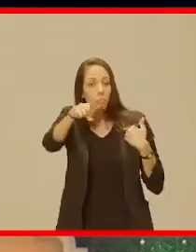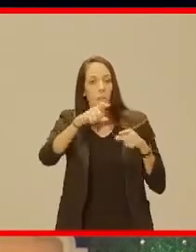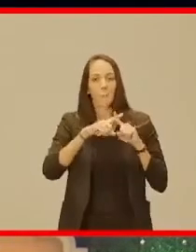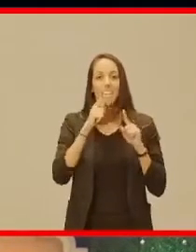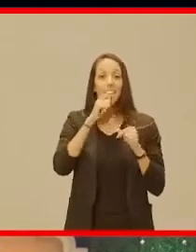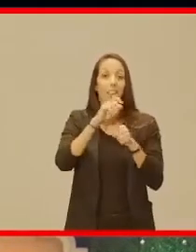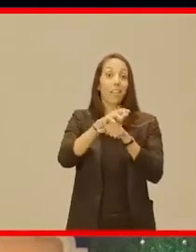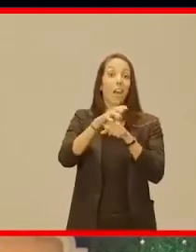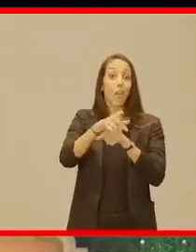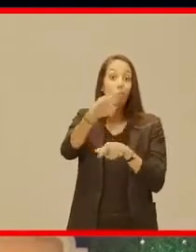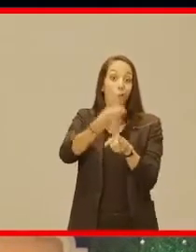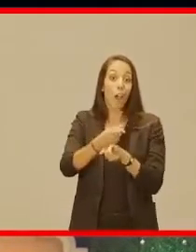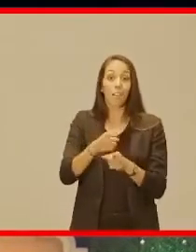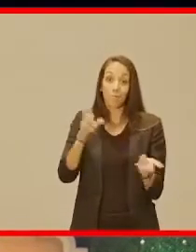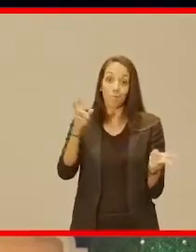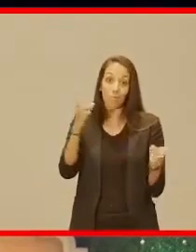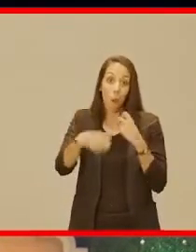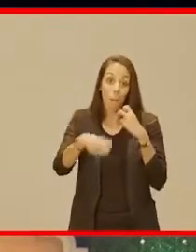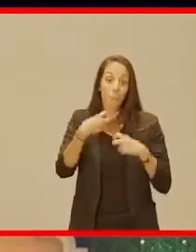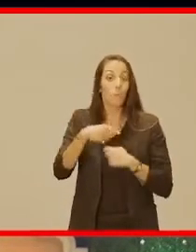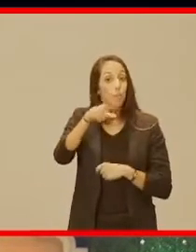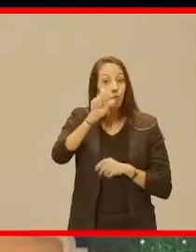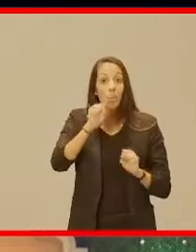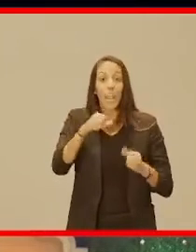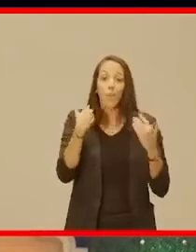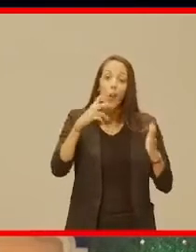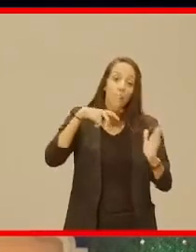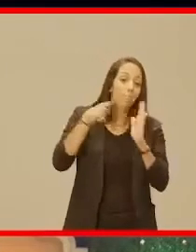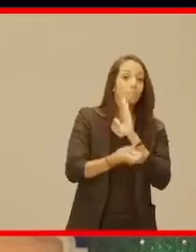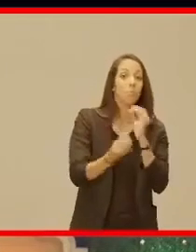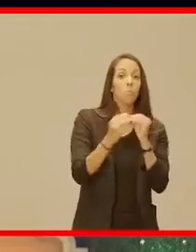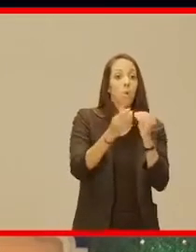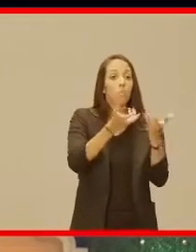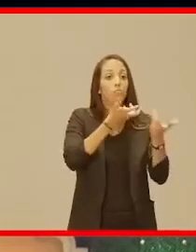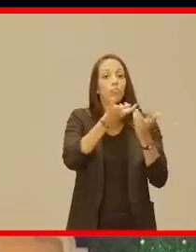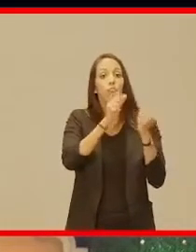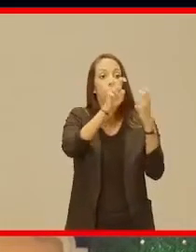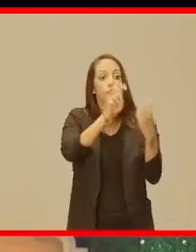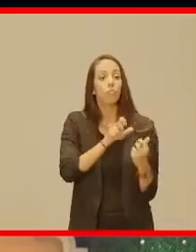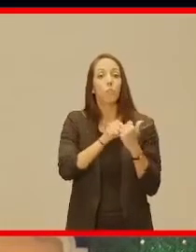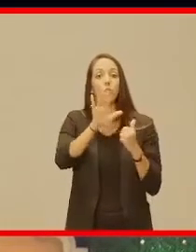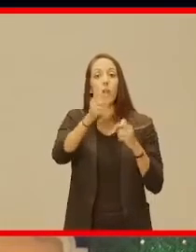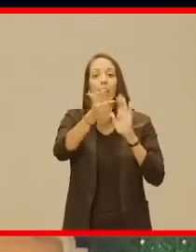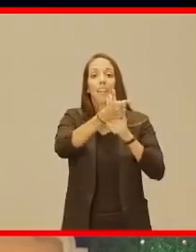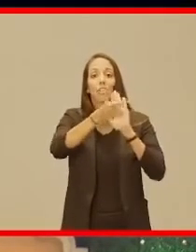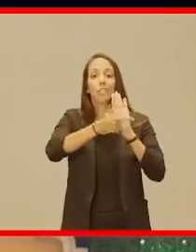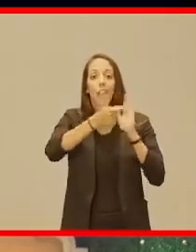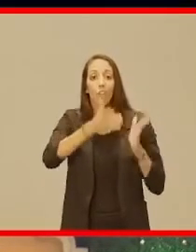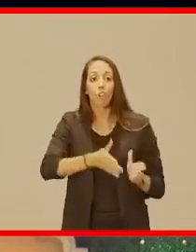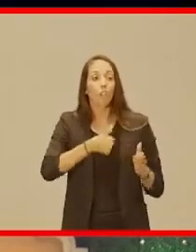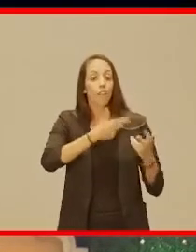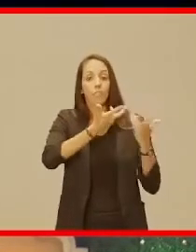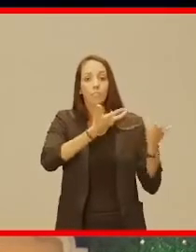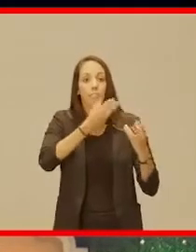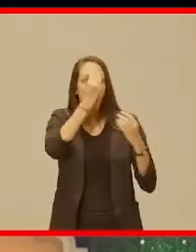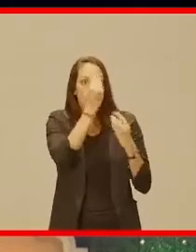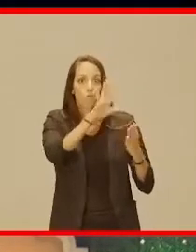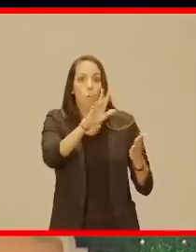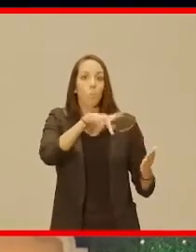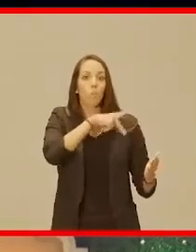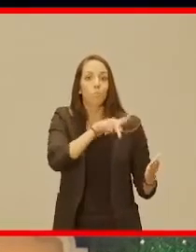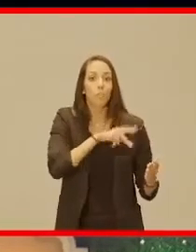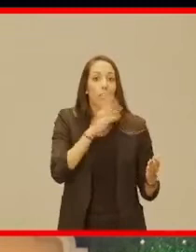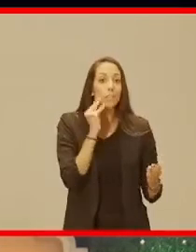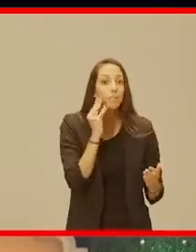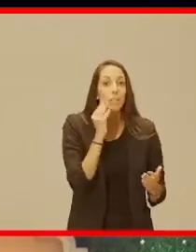that's an issue, that you could dive in deeply with your legislator and give them your personal experiences and let them, take that